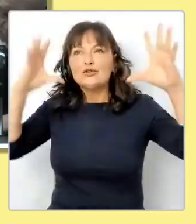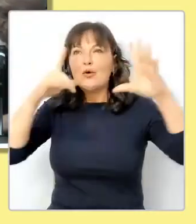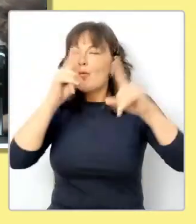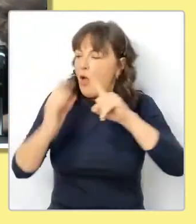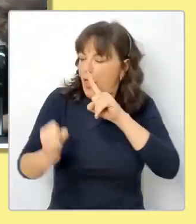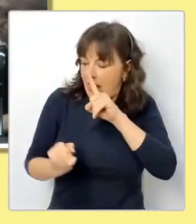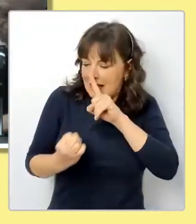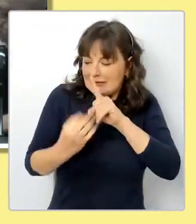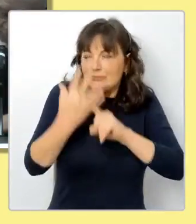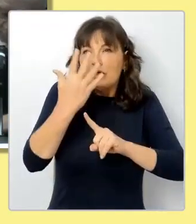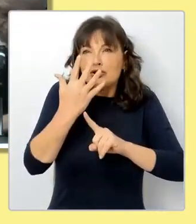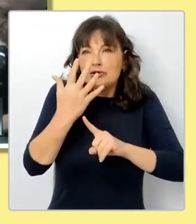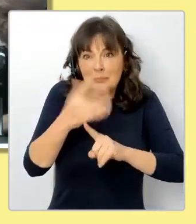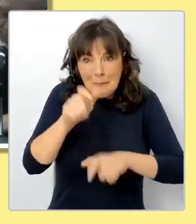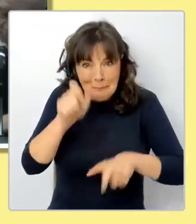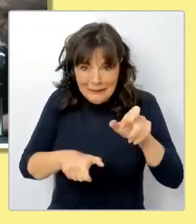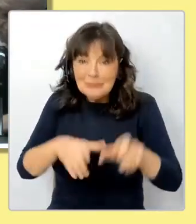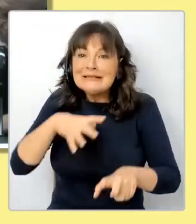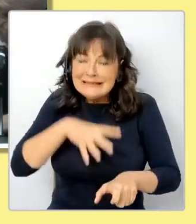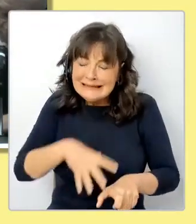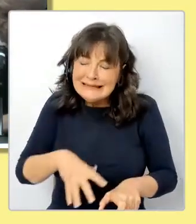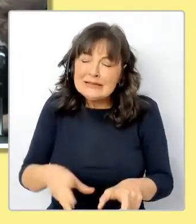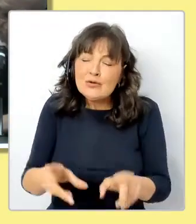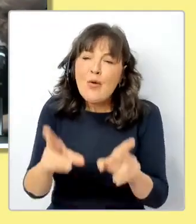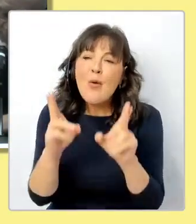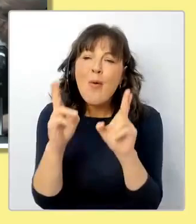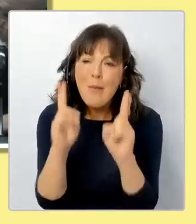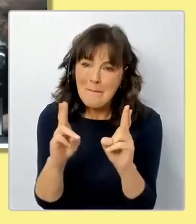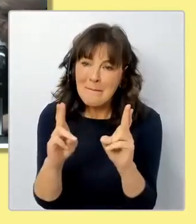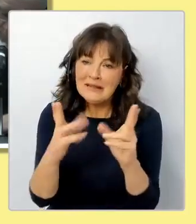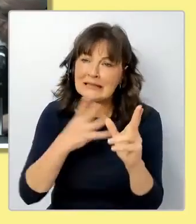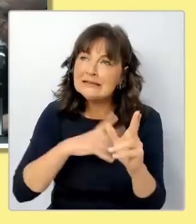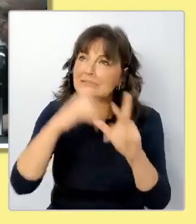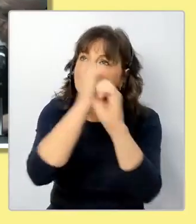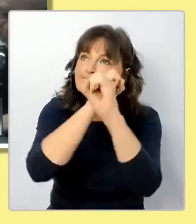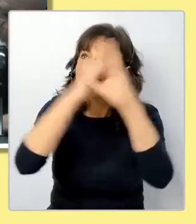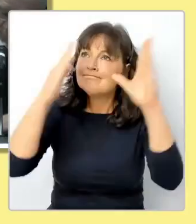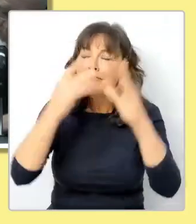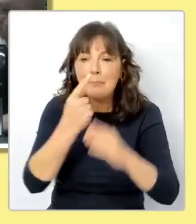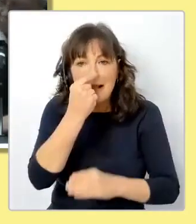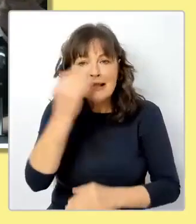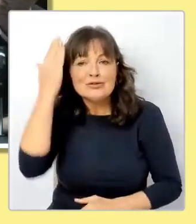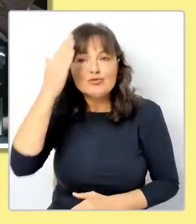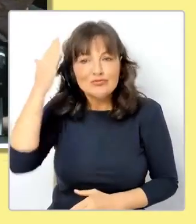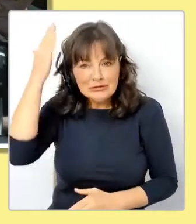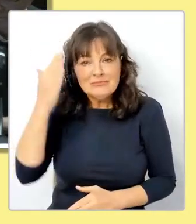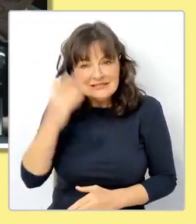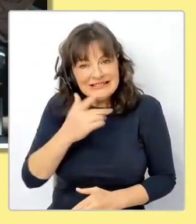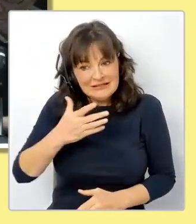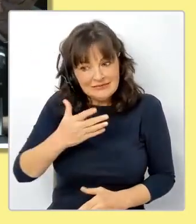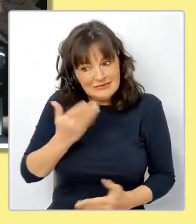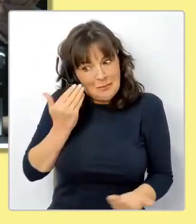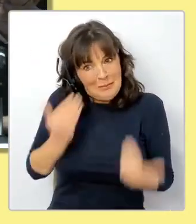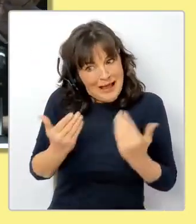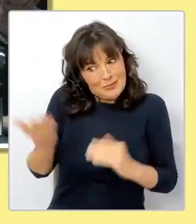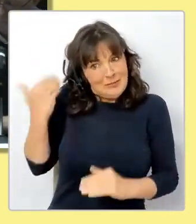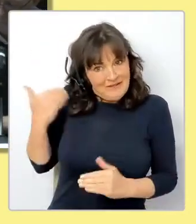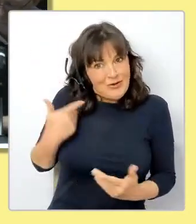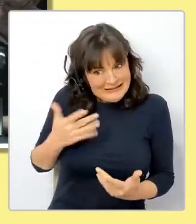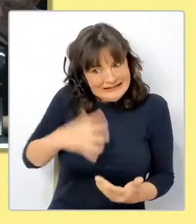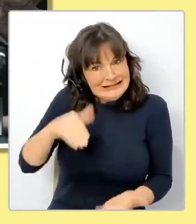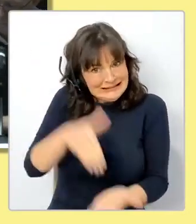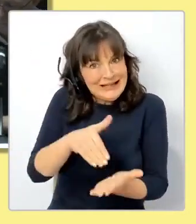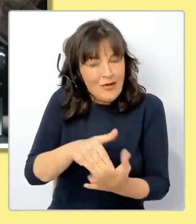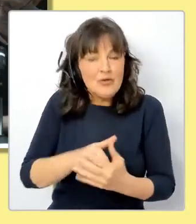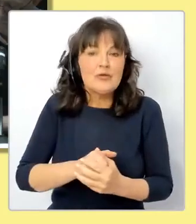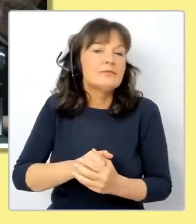hope. My God, people need hope now more than ever before. So I want to come forward with a vision that says, I don't want to just